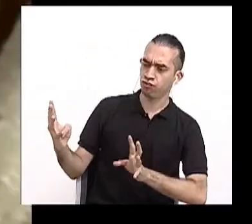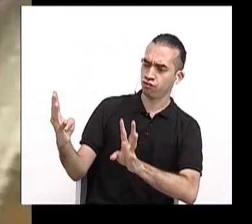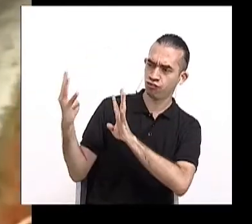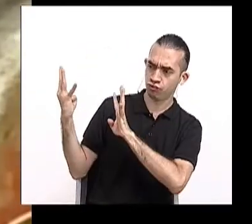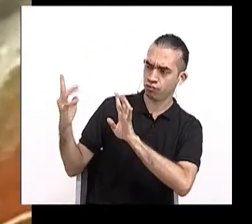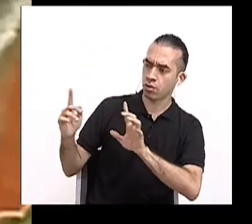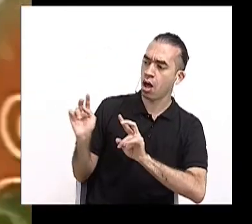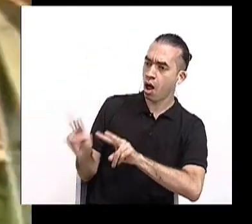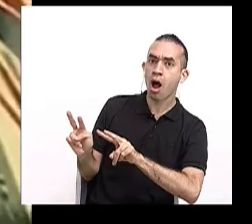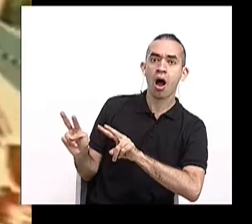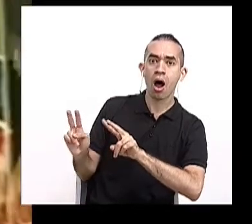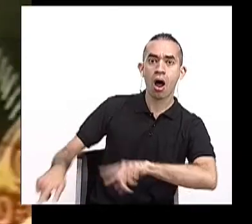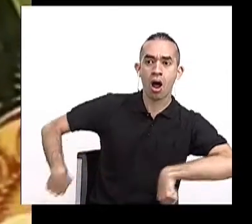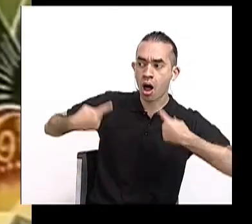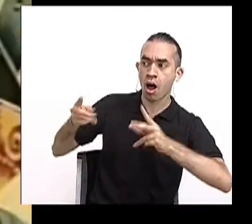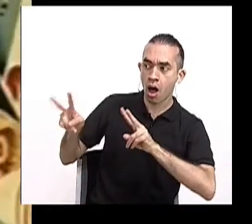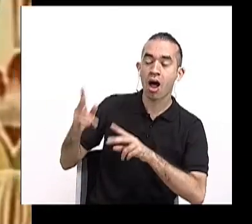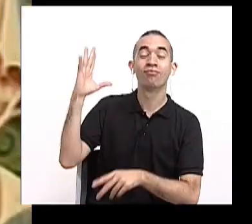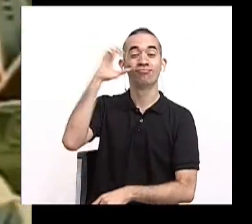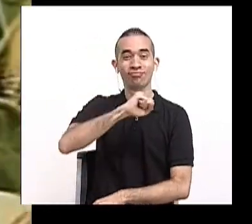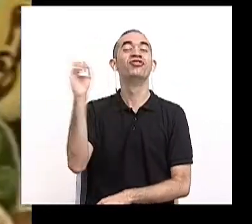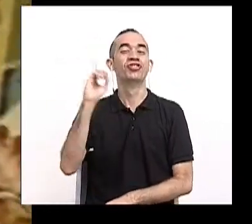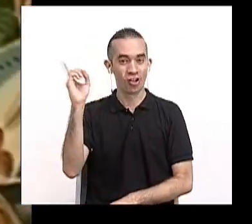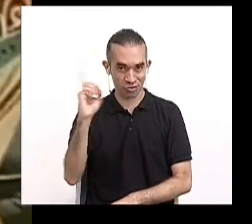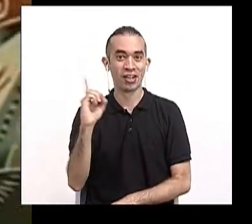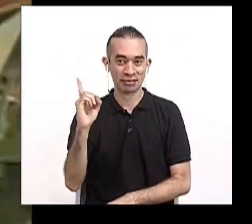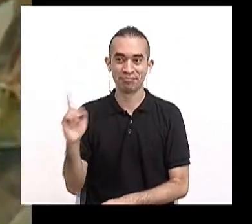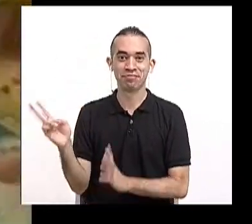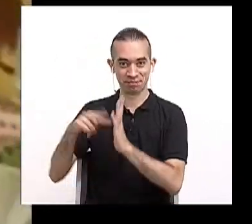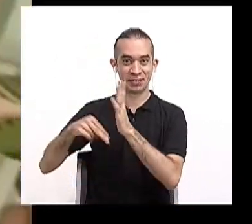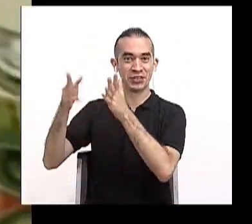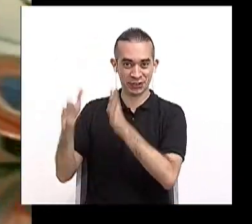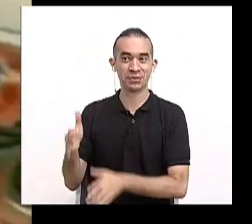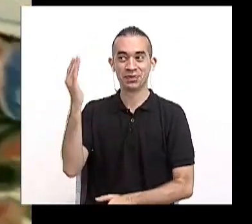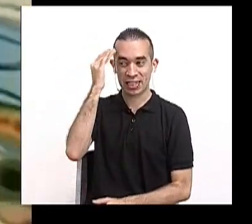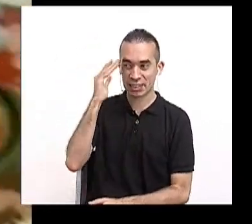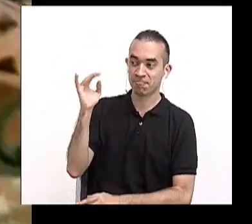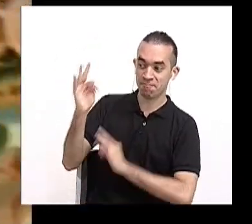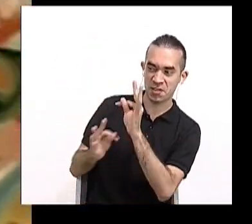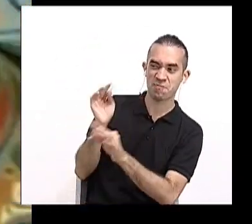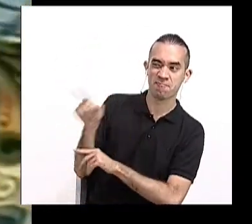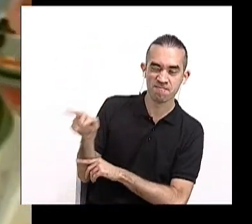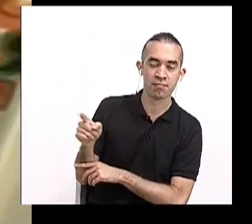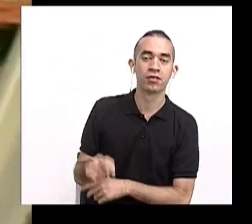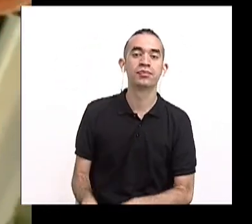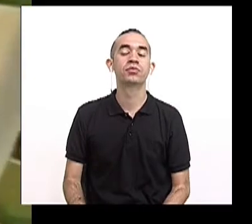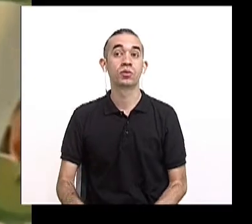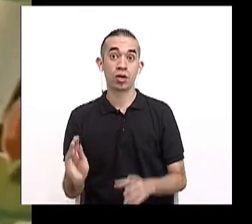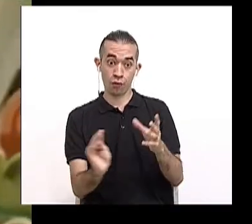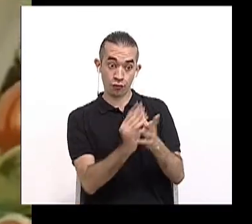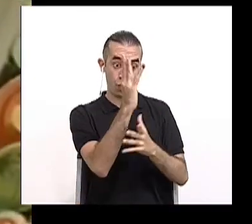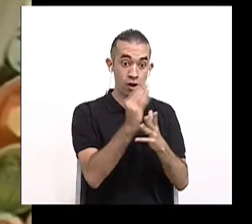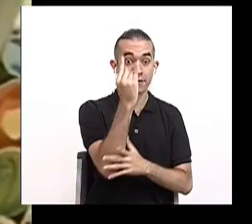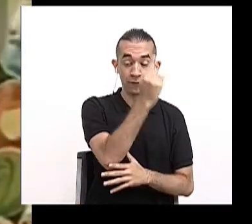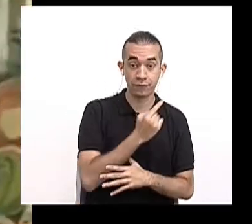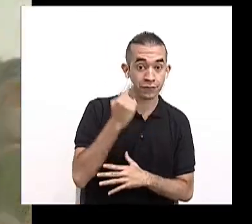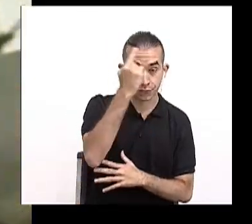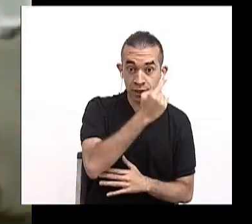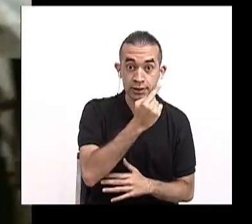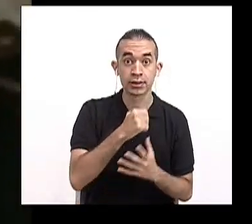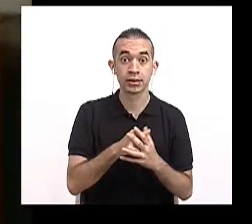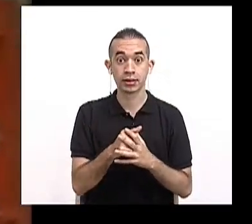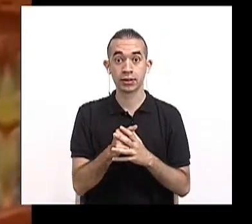Originally, each region of Costa Rica had its own particular design, enabling the identification of the